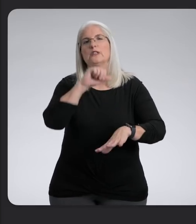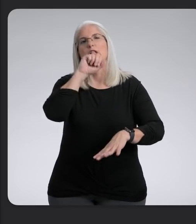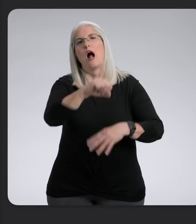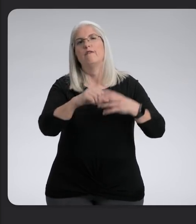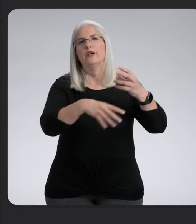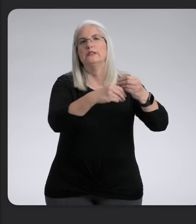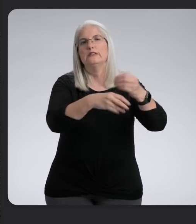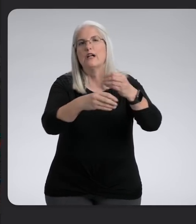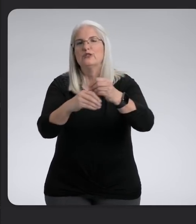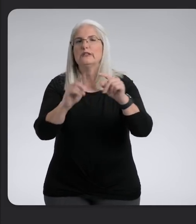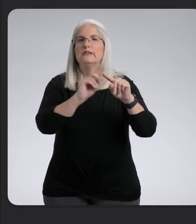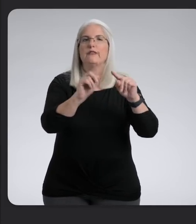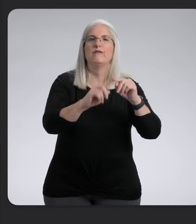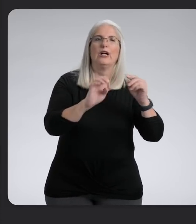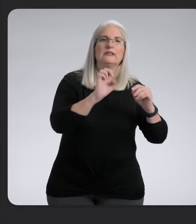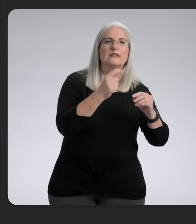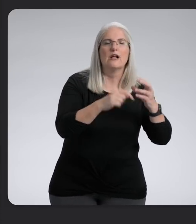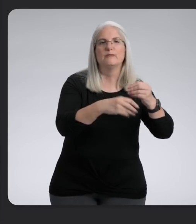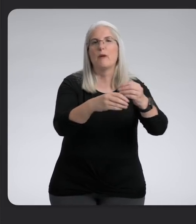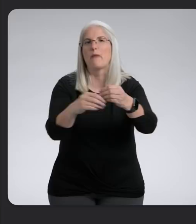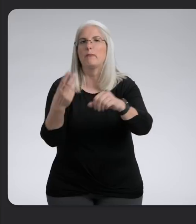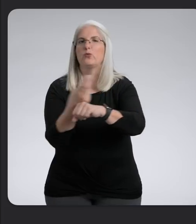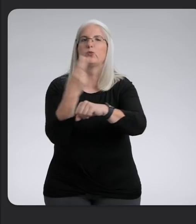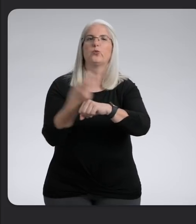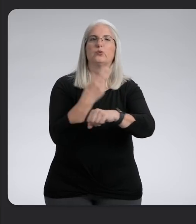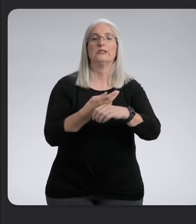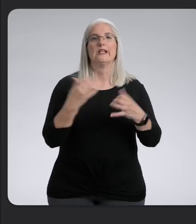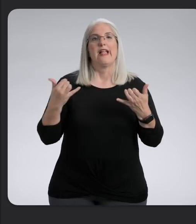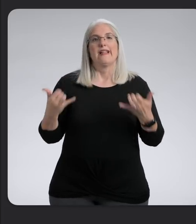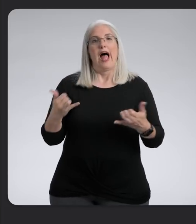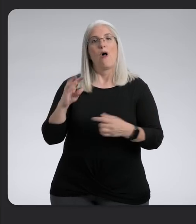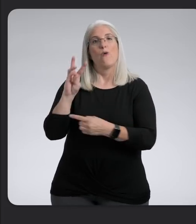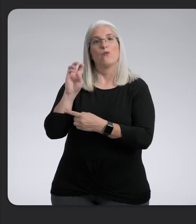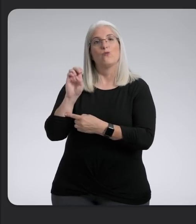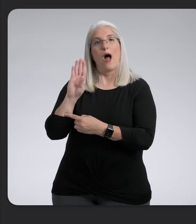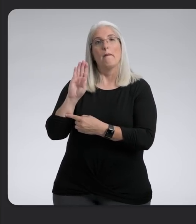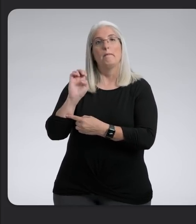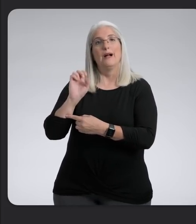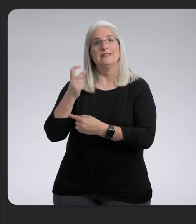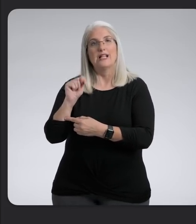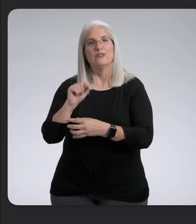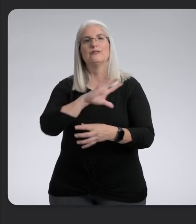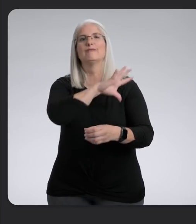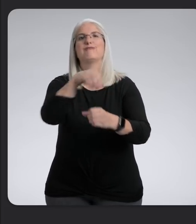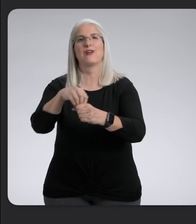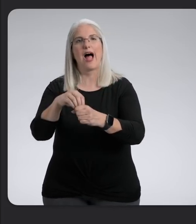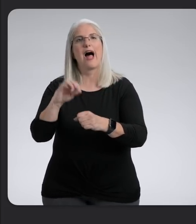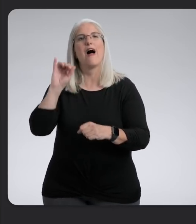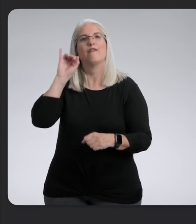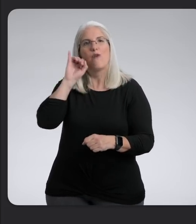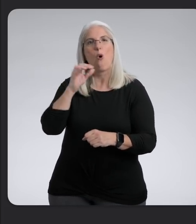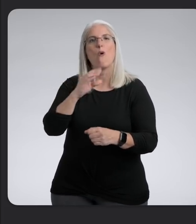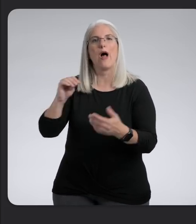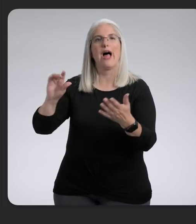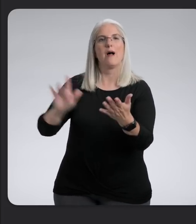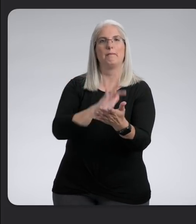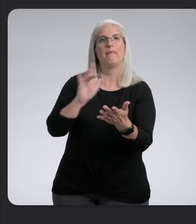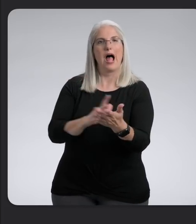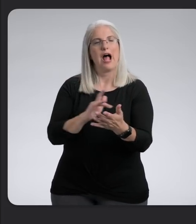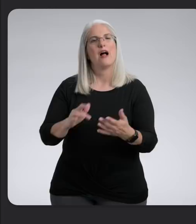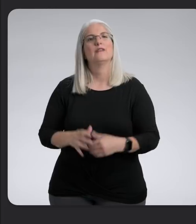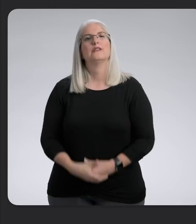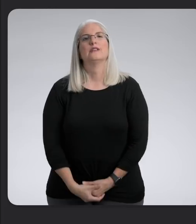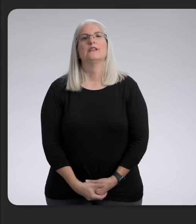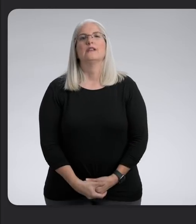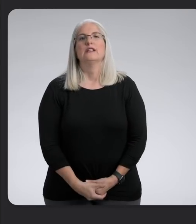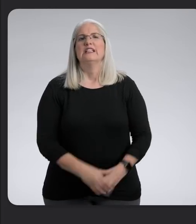and Momentum. And now we're bringing web extensions to iPhone and iPad. Just like on Mac, you choose what websites you